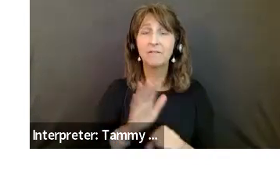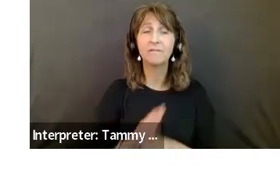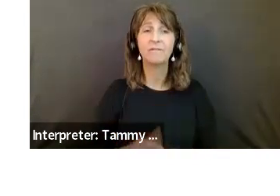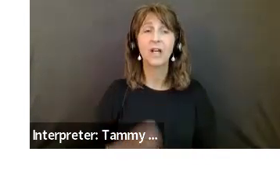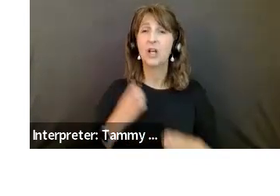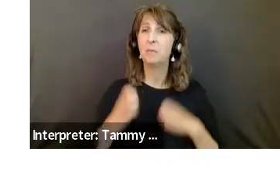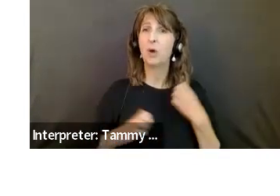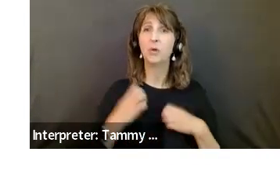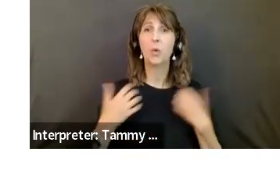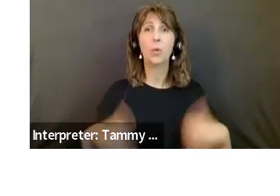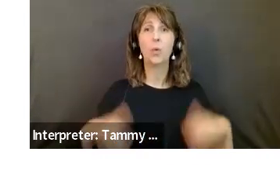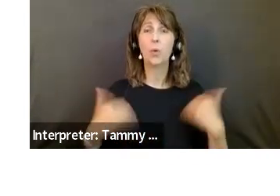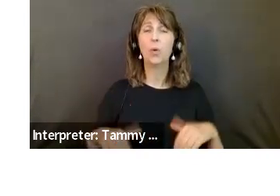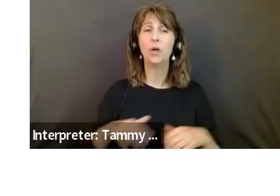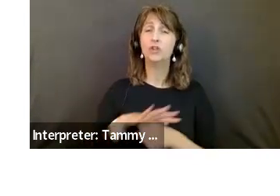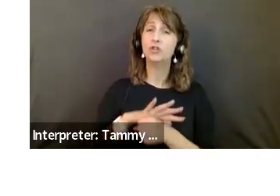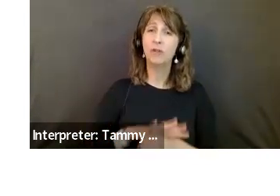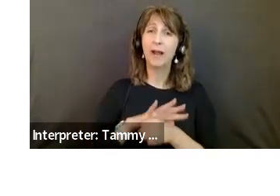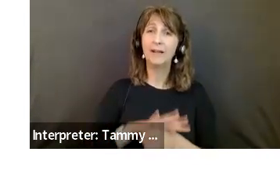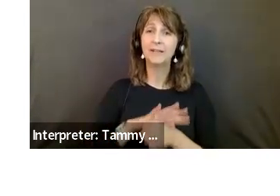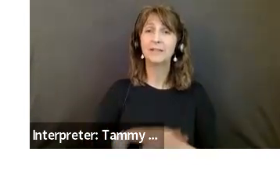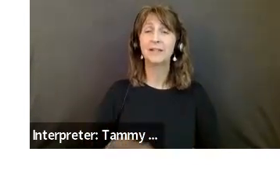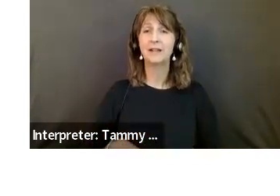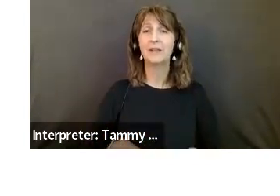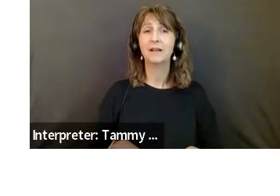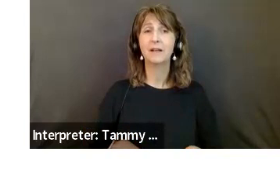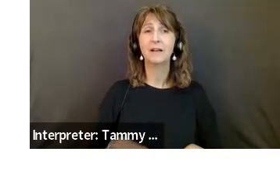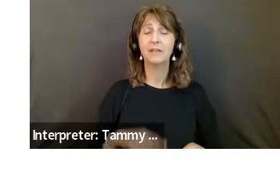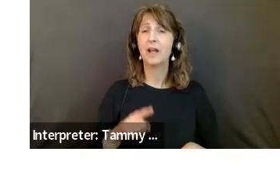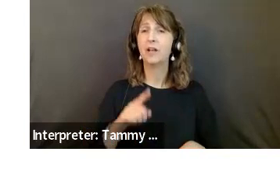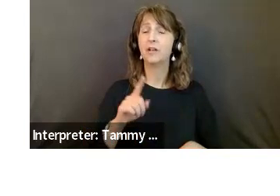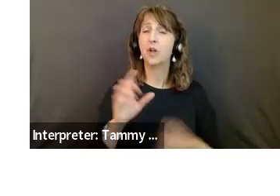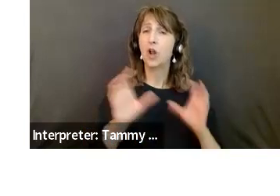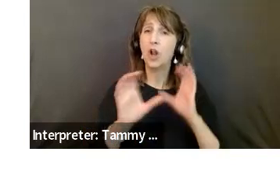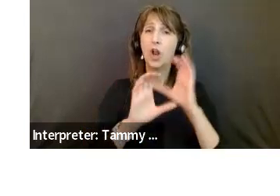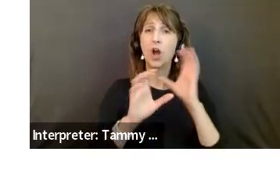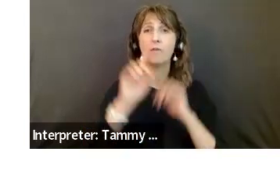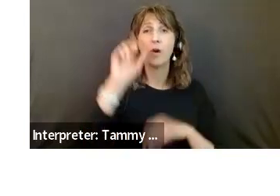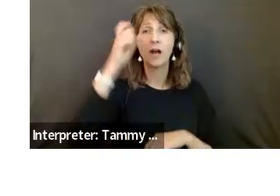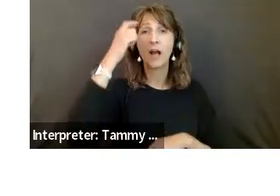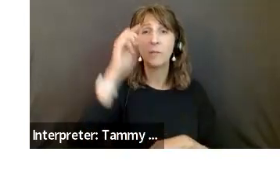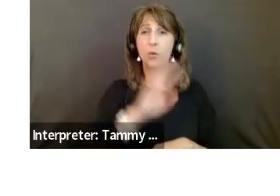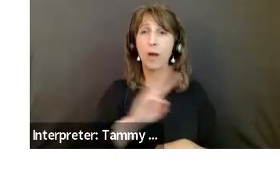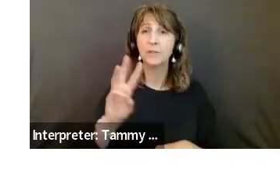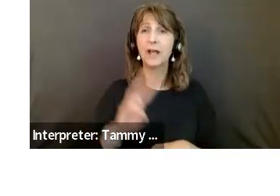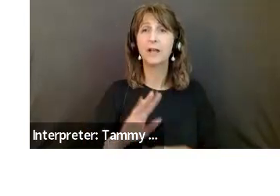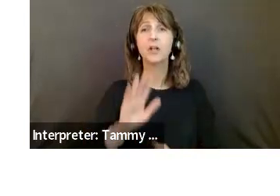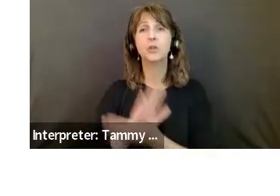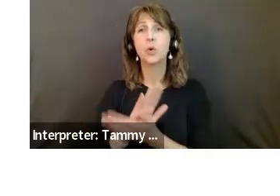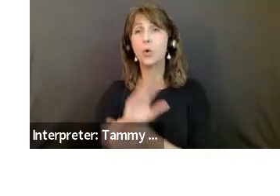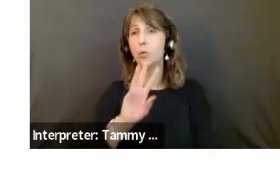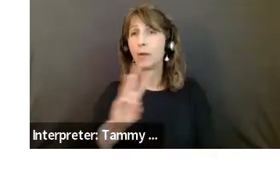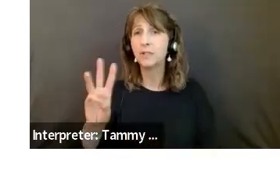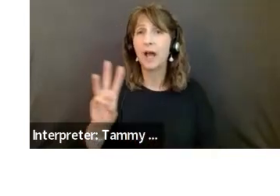stressed. And so when you do that, and you come up on information on government websites or the school websites, it's going to be that much